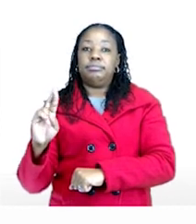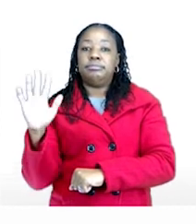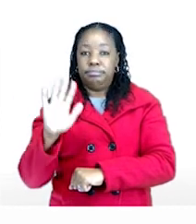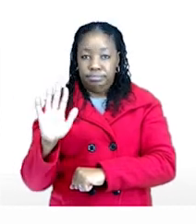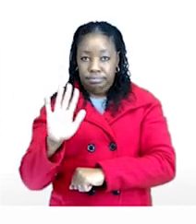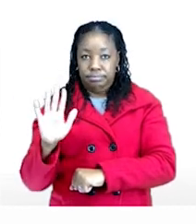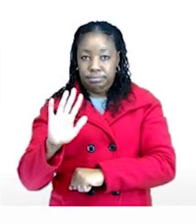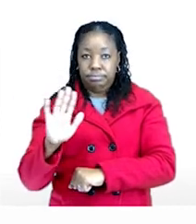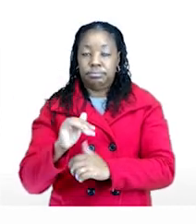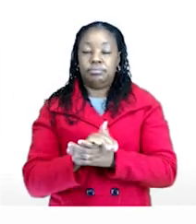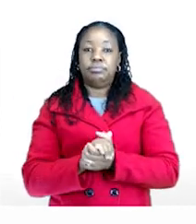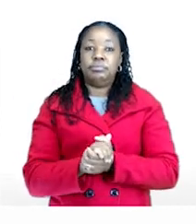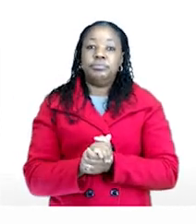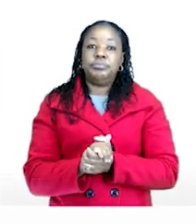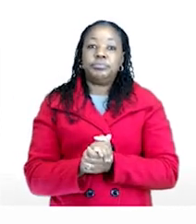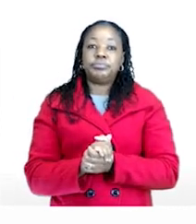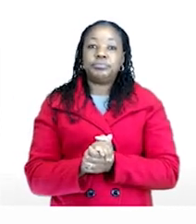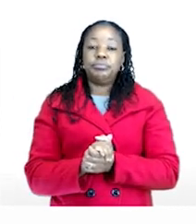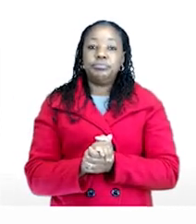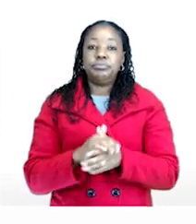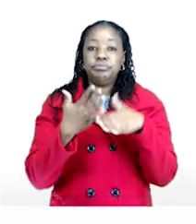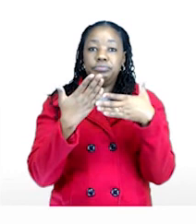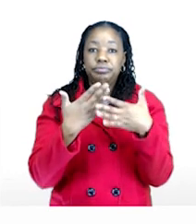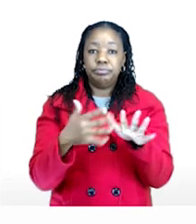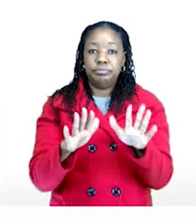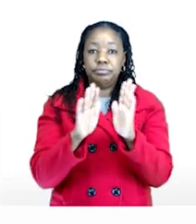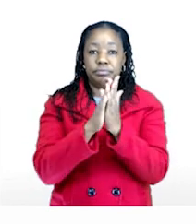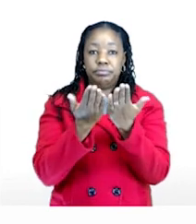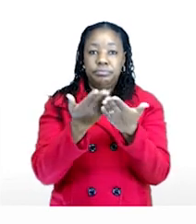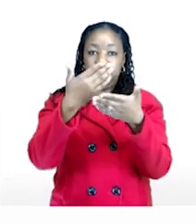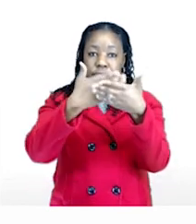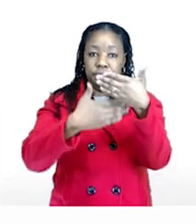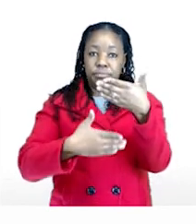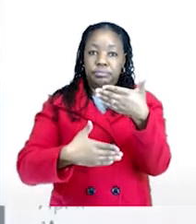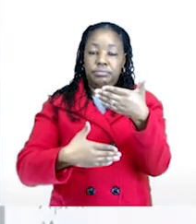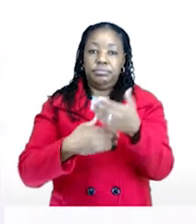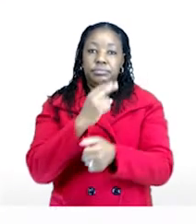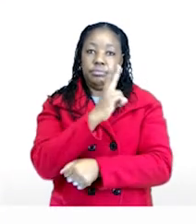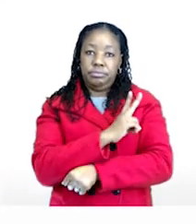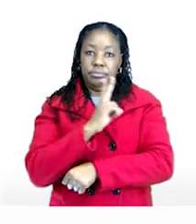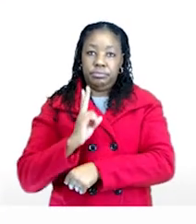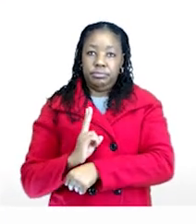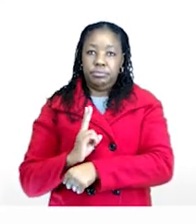that activity, I would like us to turn over to page 22.